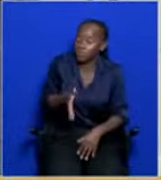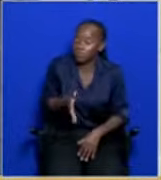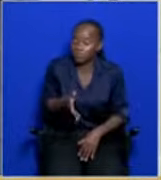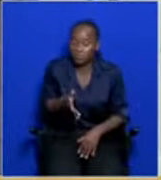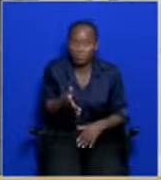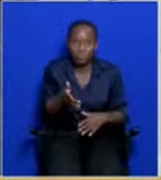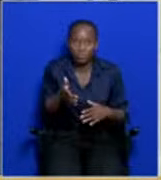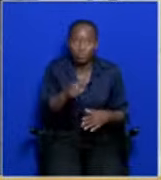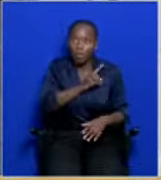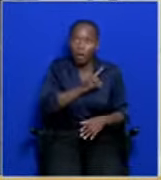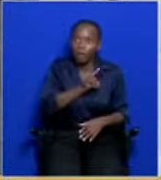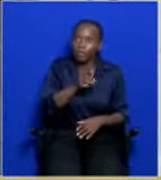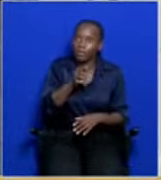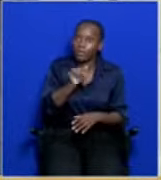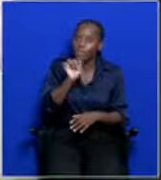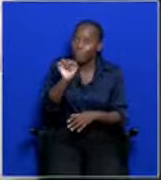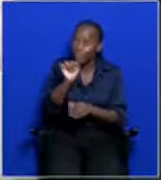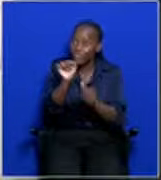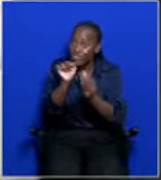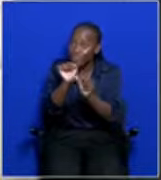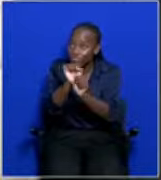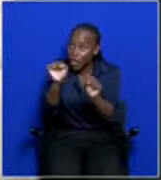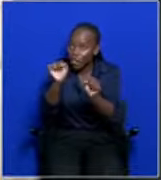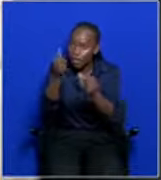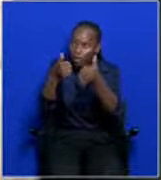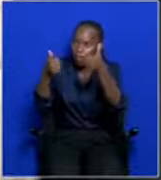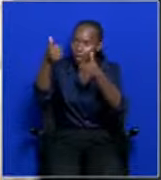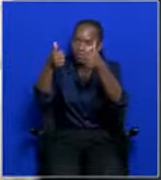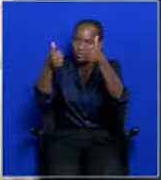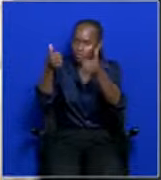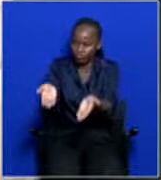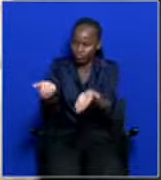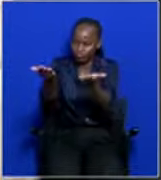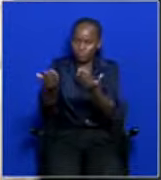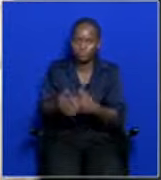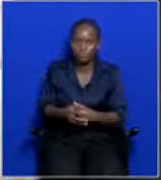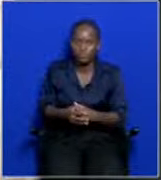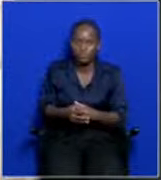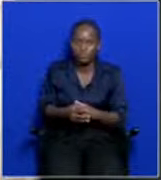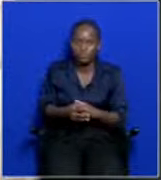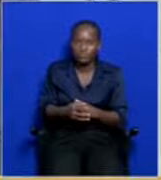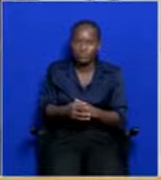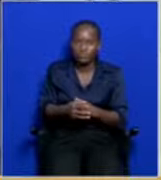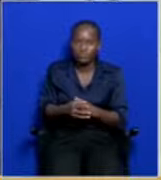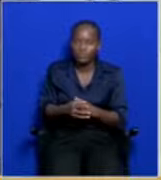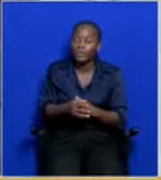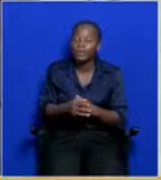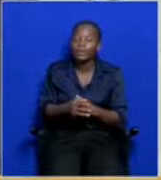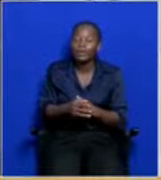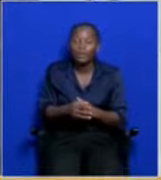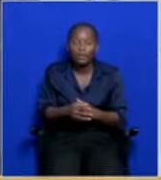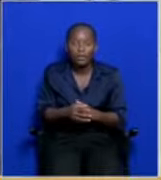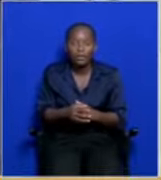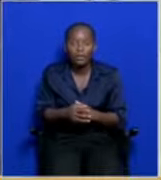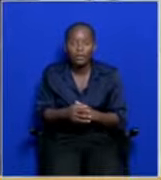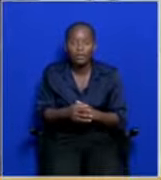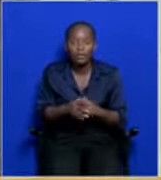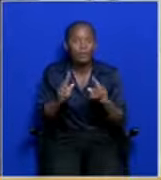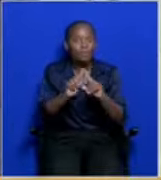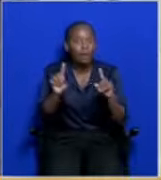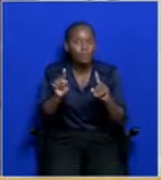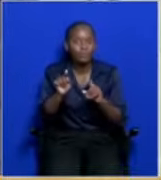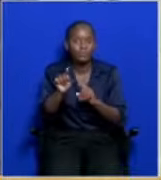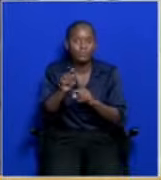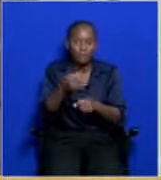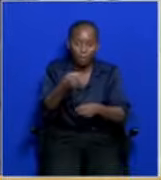have given them that leverage. But those that work certain hours that you work,